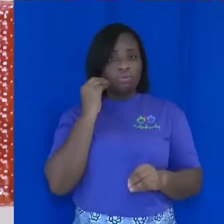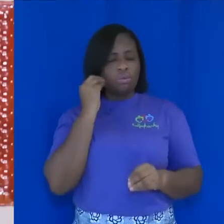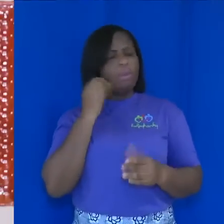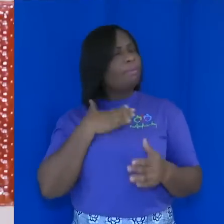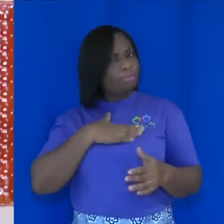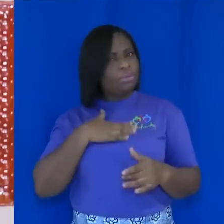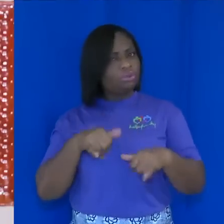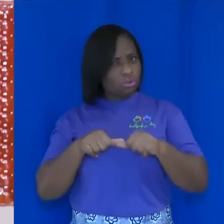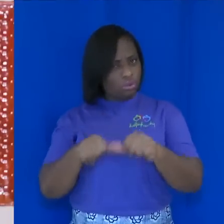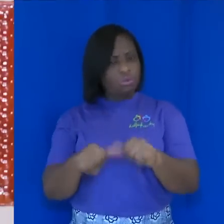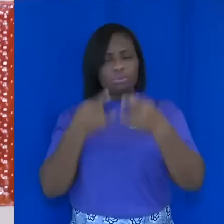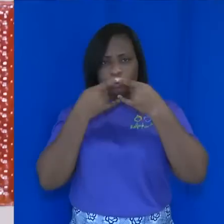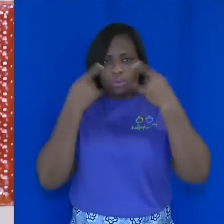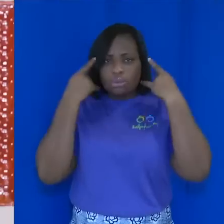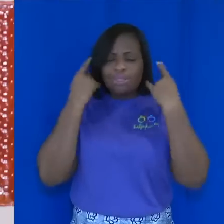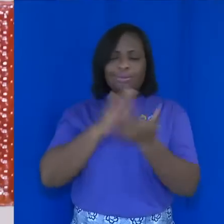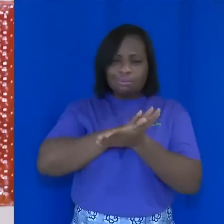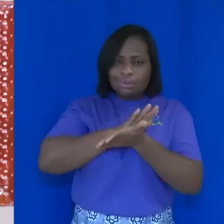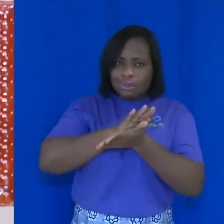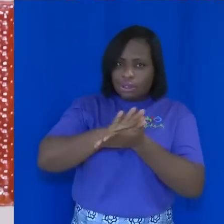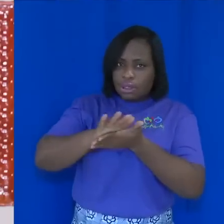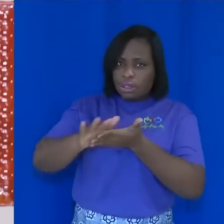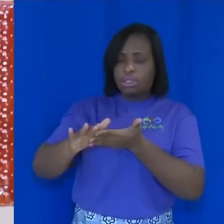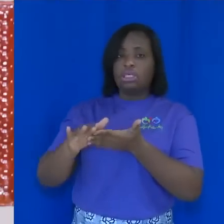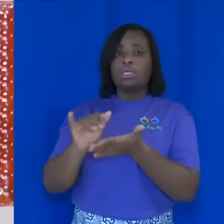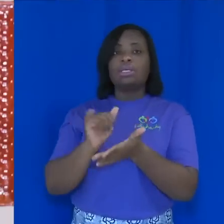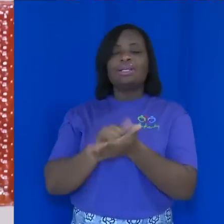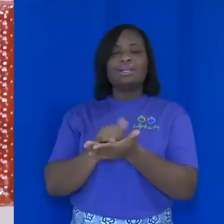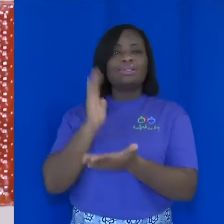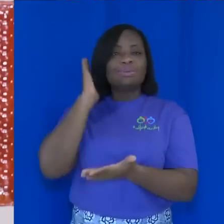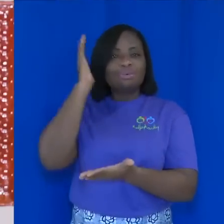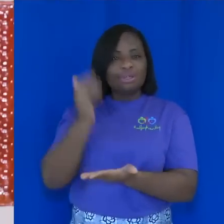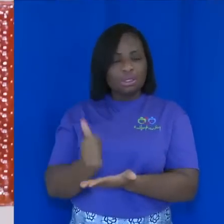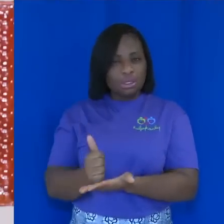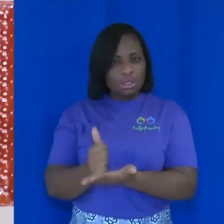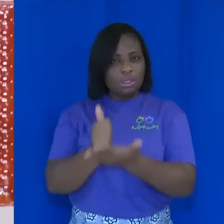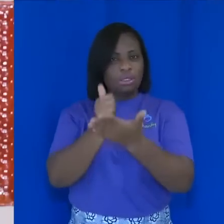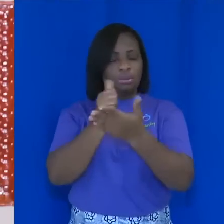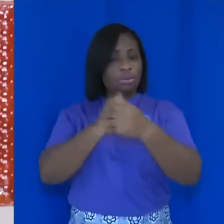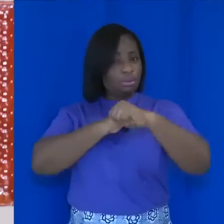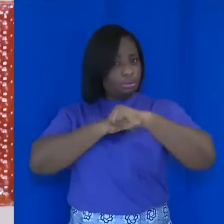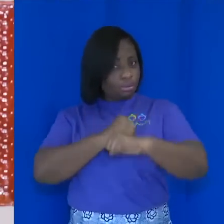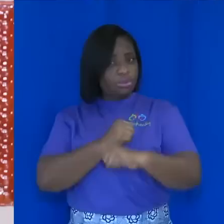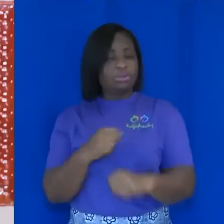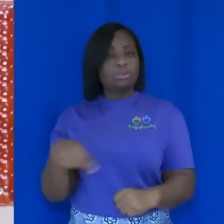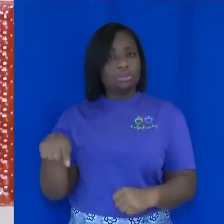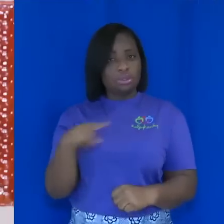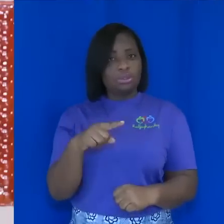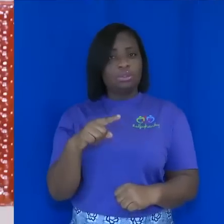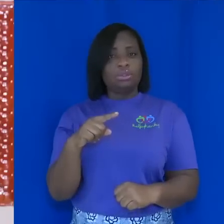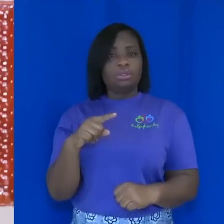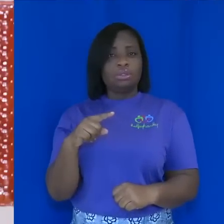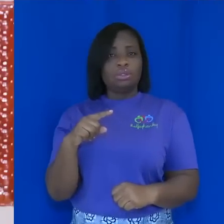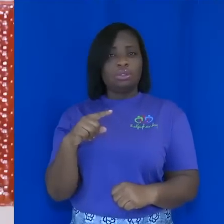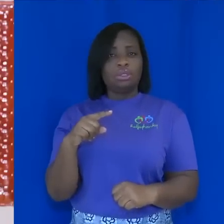so nhyɛ mask no. Na mondi mo ho ni, na ɛno na ɛbɛboa yɛn, abɔ yɛn ho ban, na